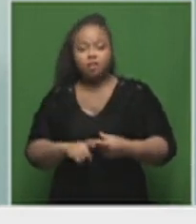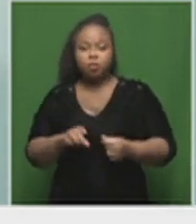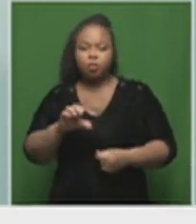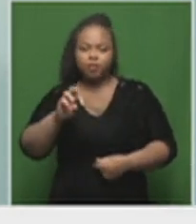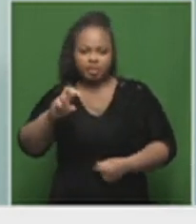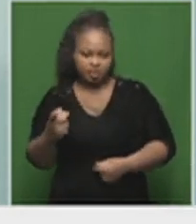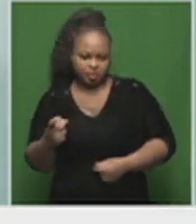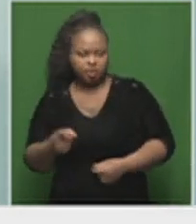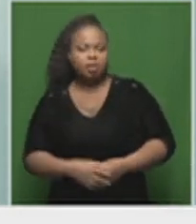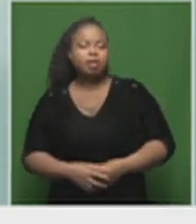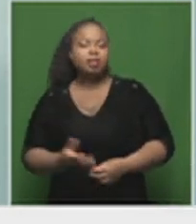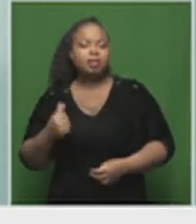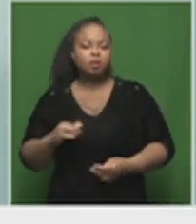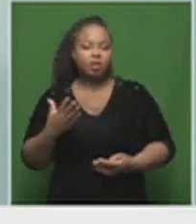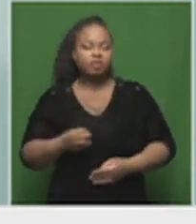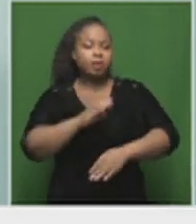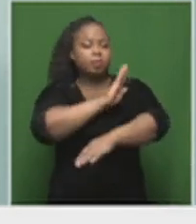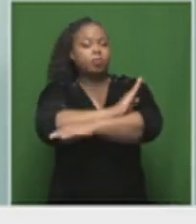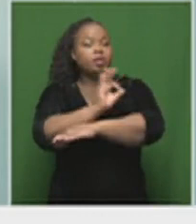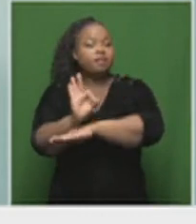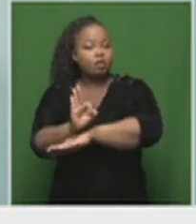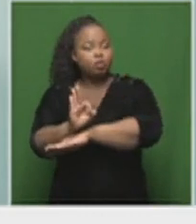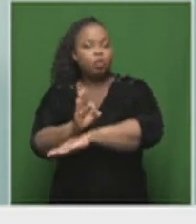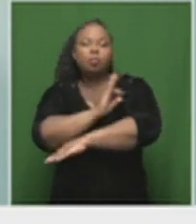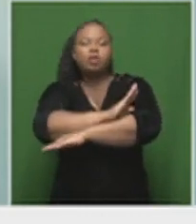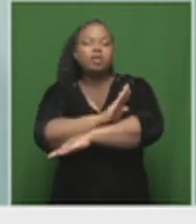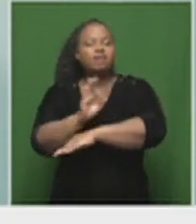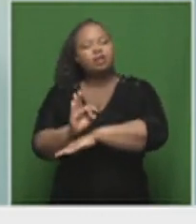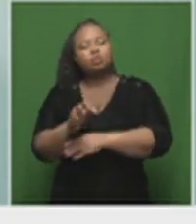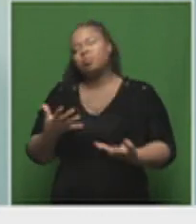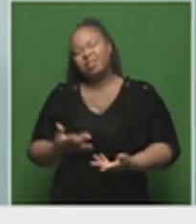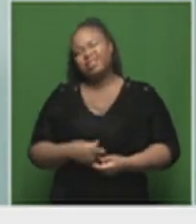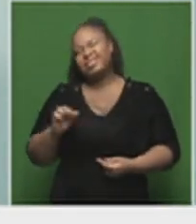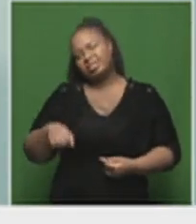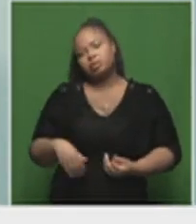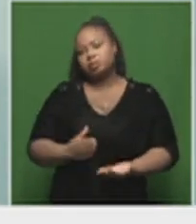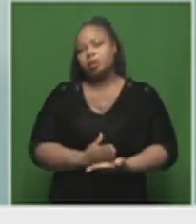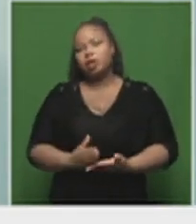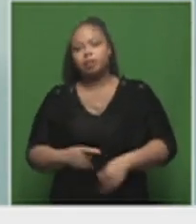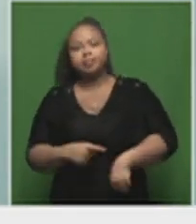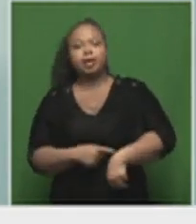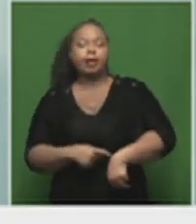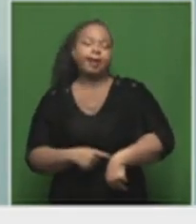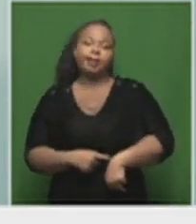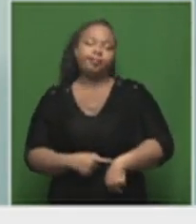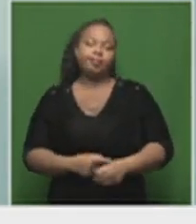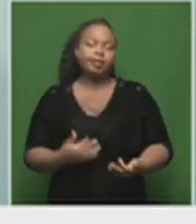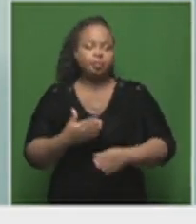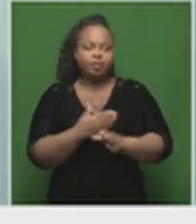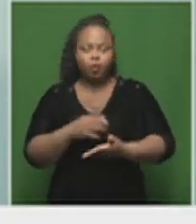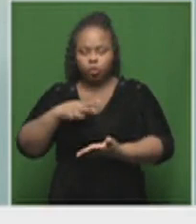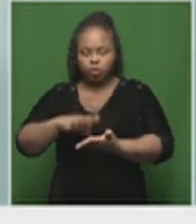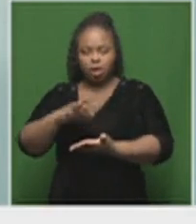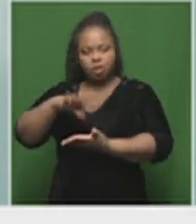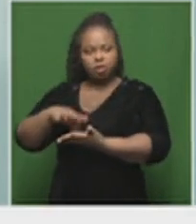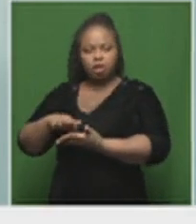facility. Then we have Burkina Faso. Burkina Faso too took quite a bit of time before signing off some of the